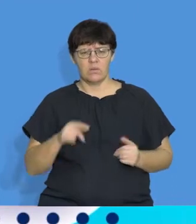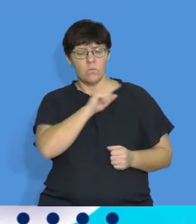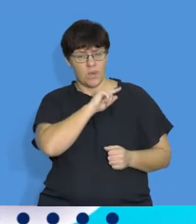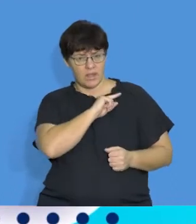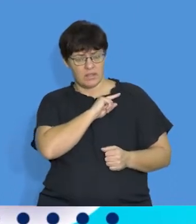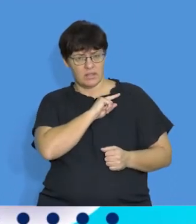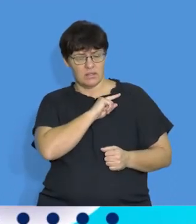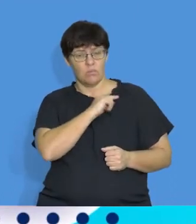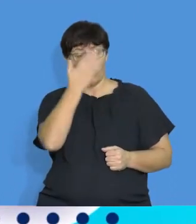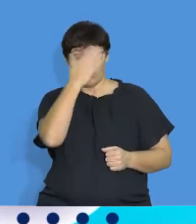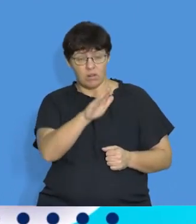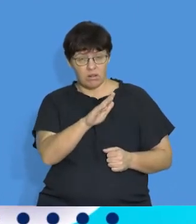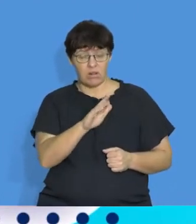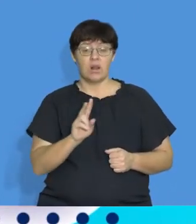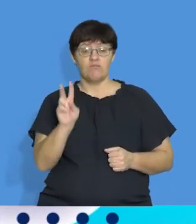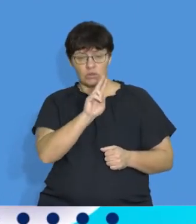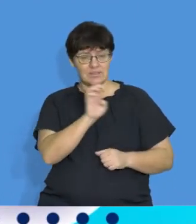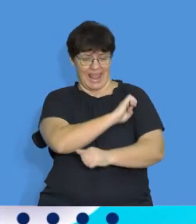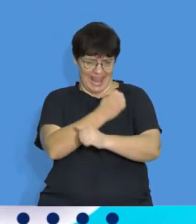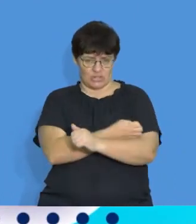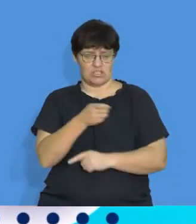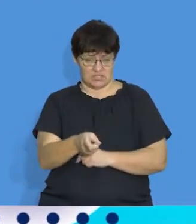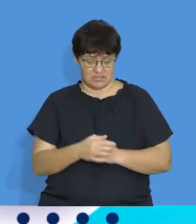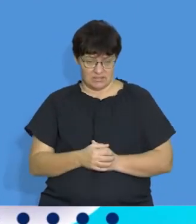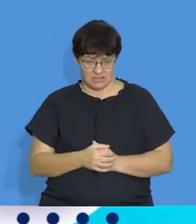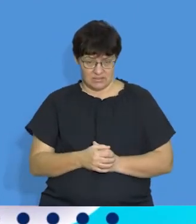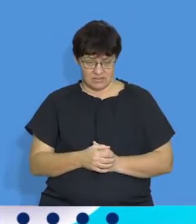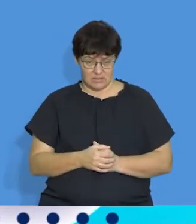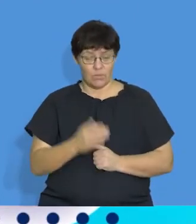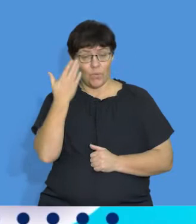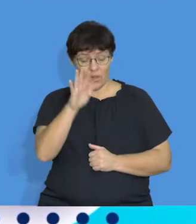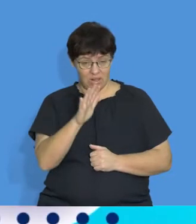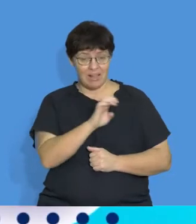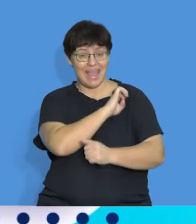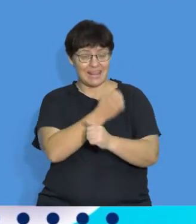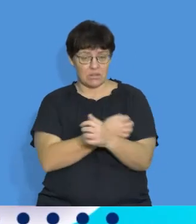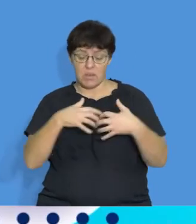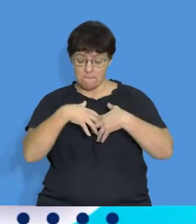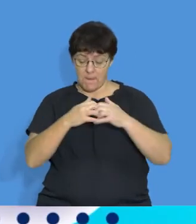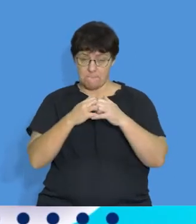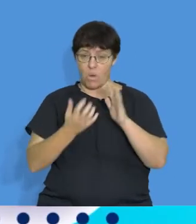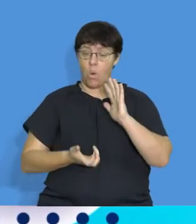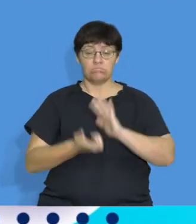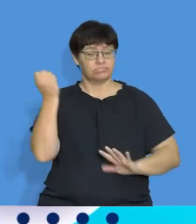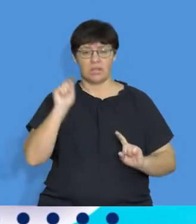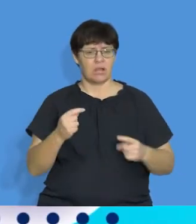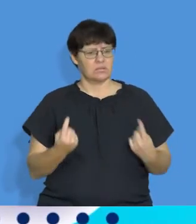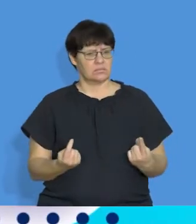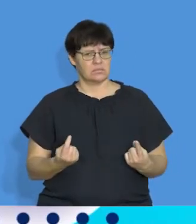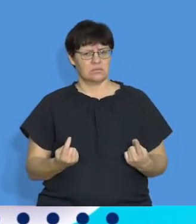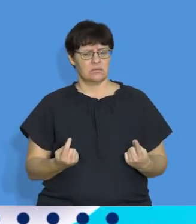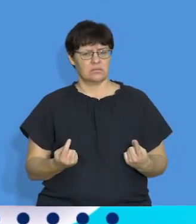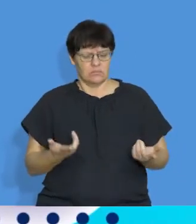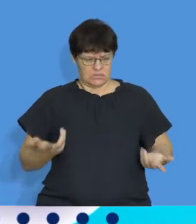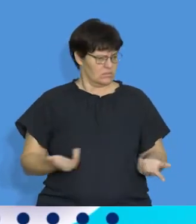that voltage has to do with energy. Okay, and we know that energy cannot be created or destroyed. But then how do we